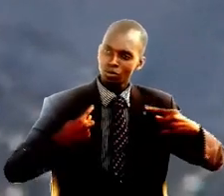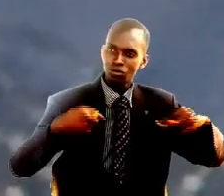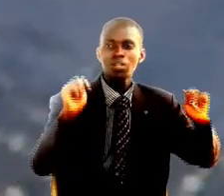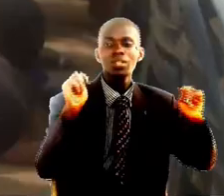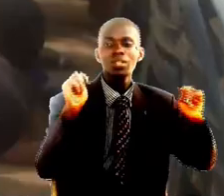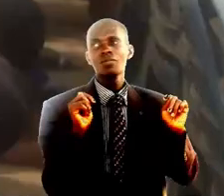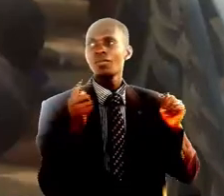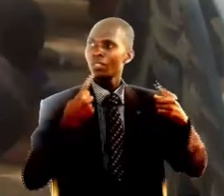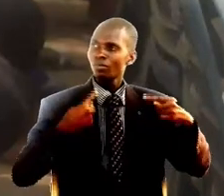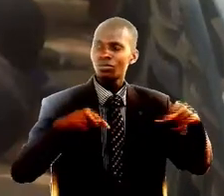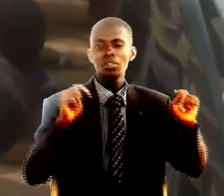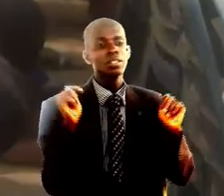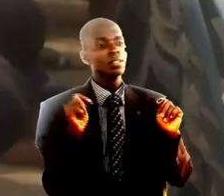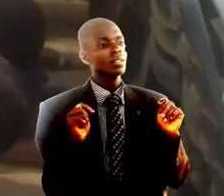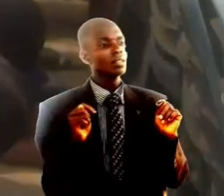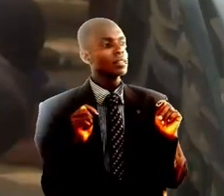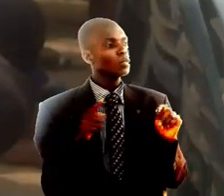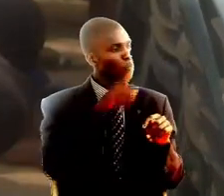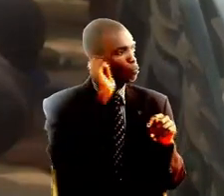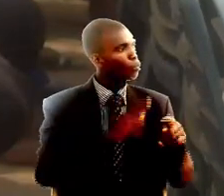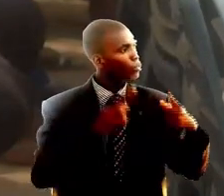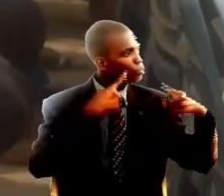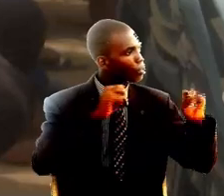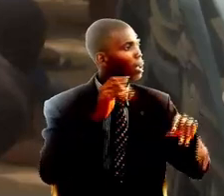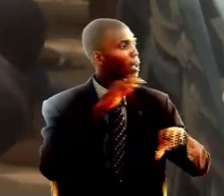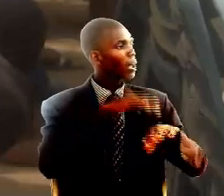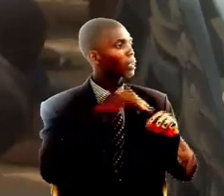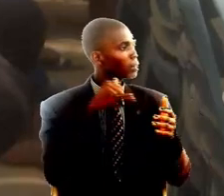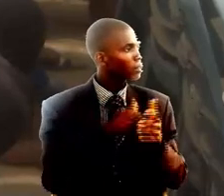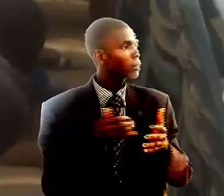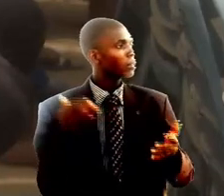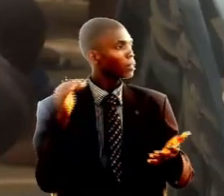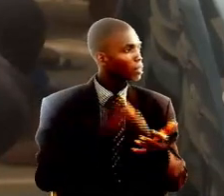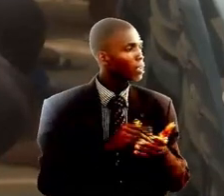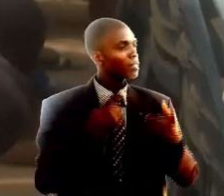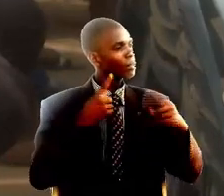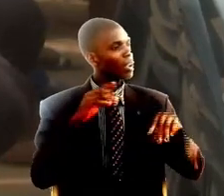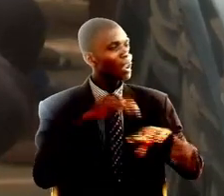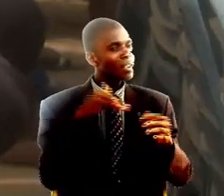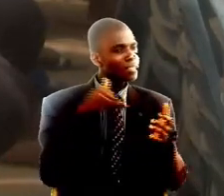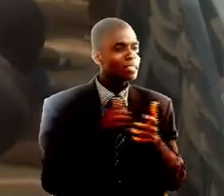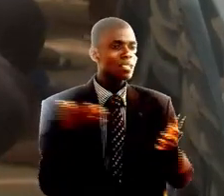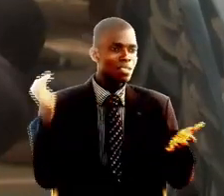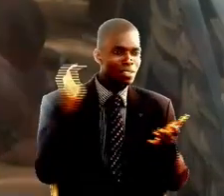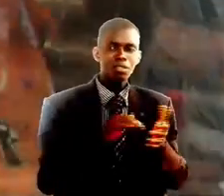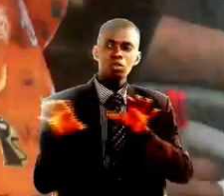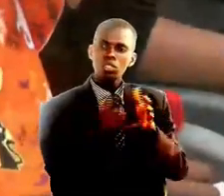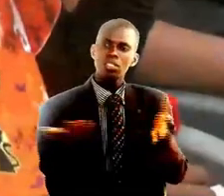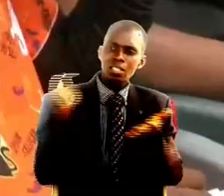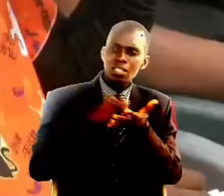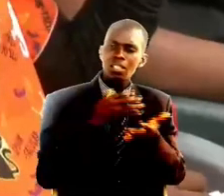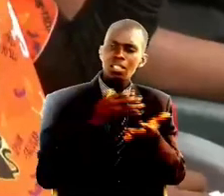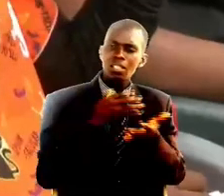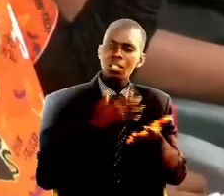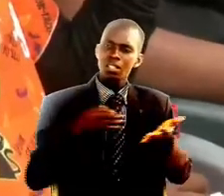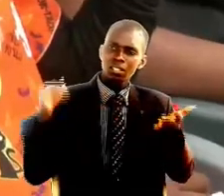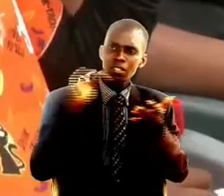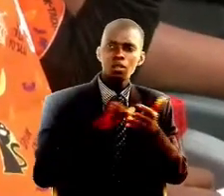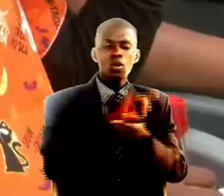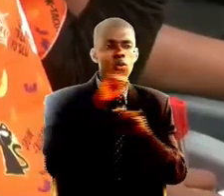you go at it again, when you plunge yourself into it again, when you wake up